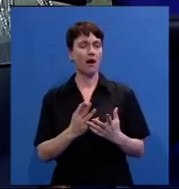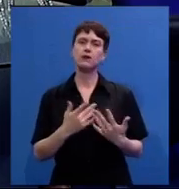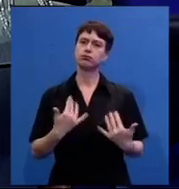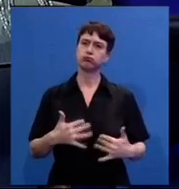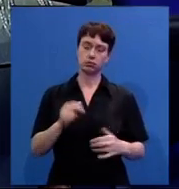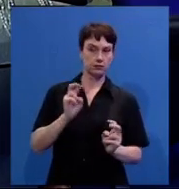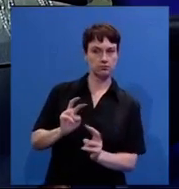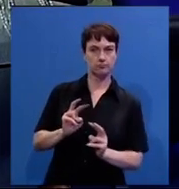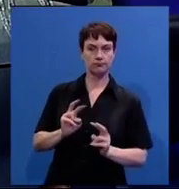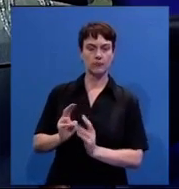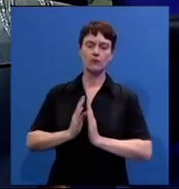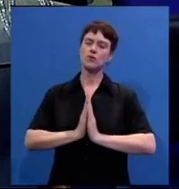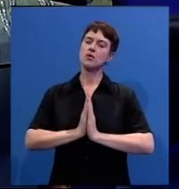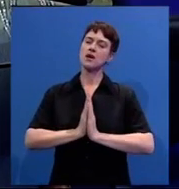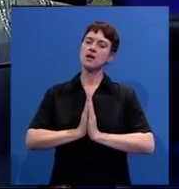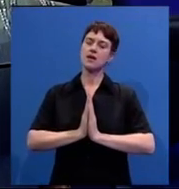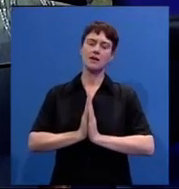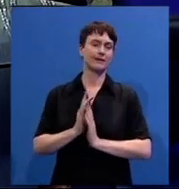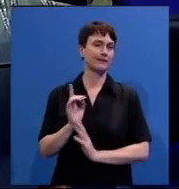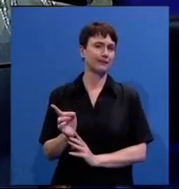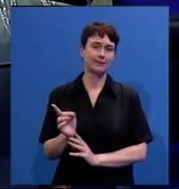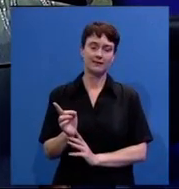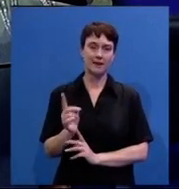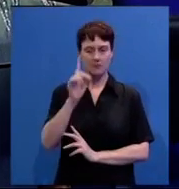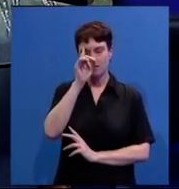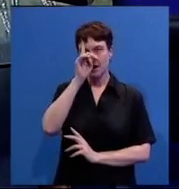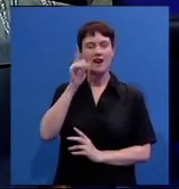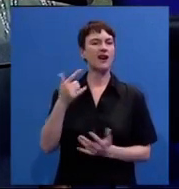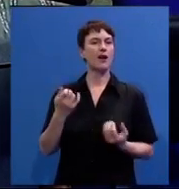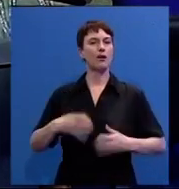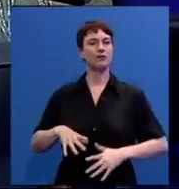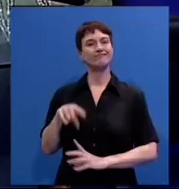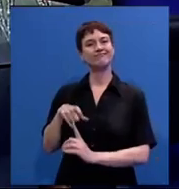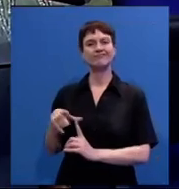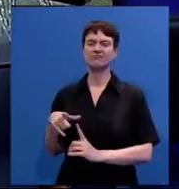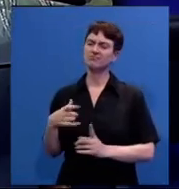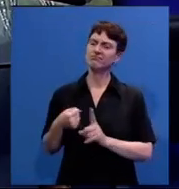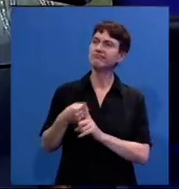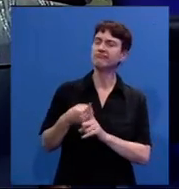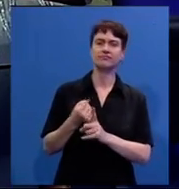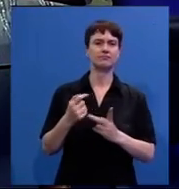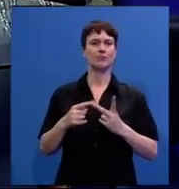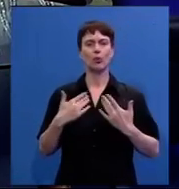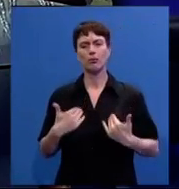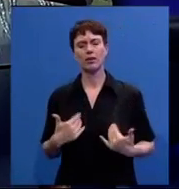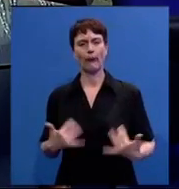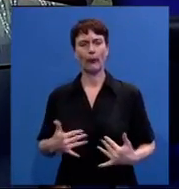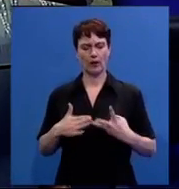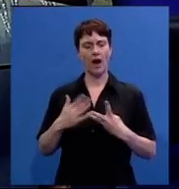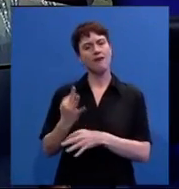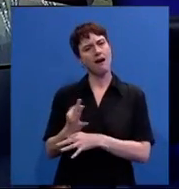time. South Africa and the world have lost a true freedom fighter, a liberator, a humanitarian, a father, a